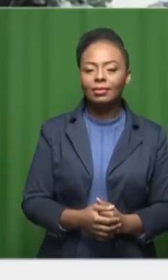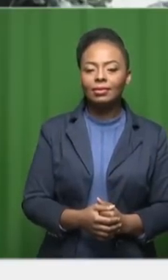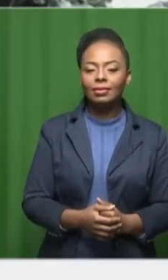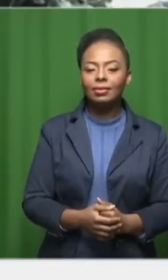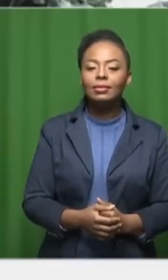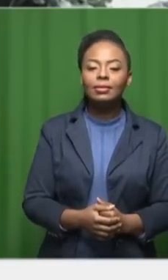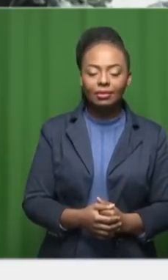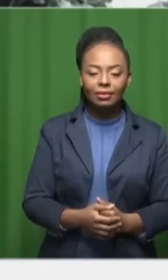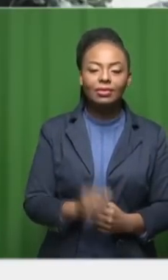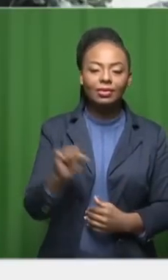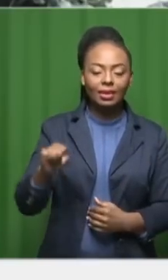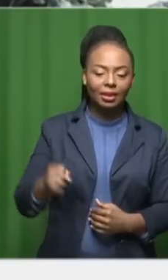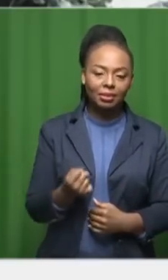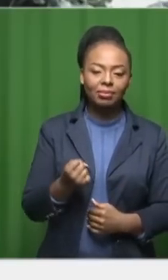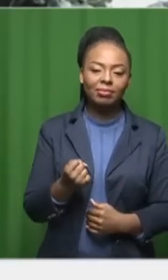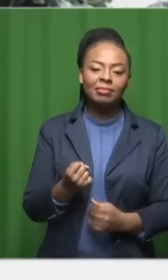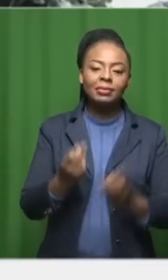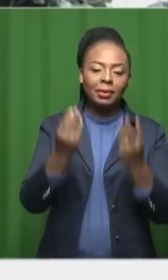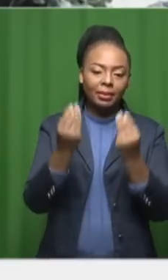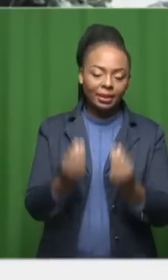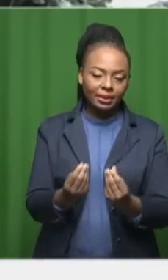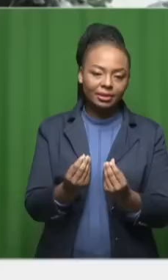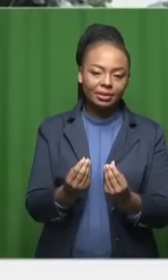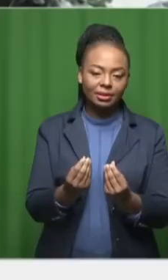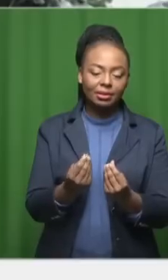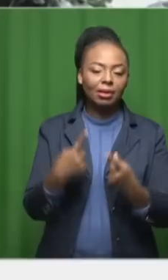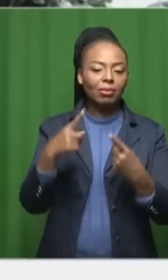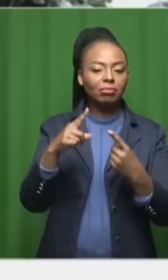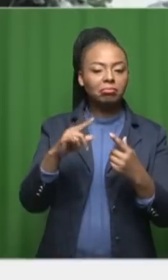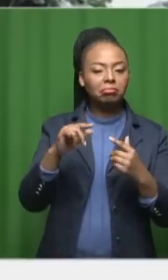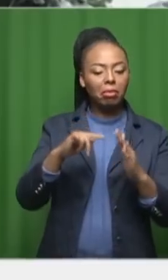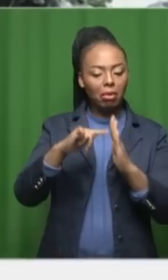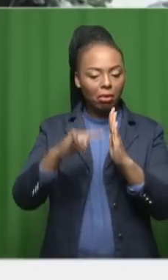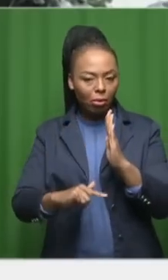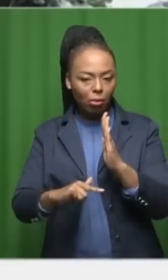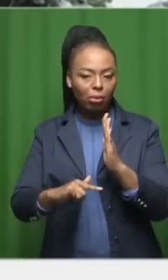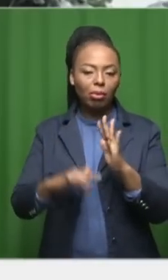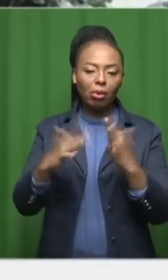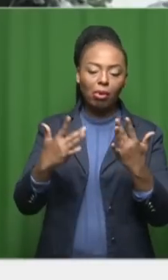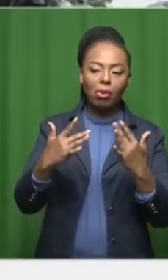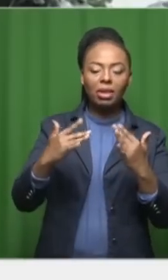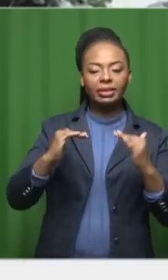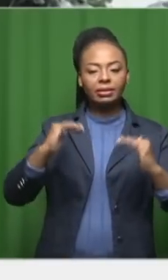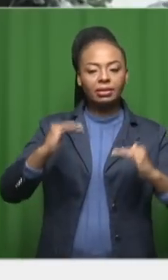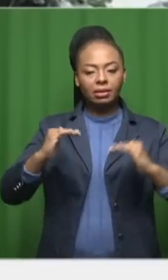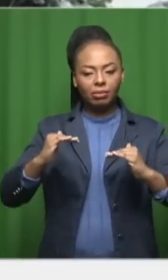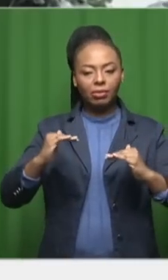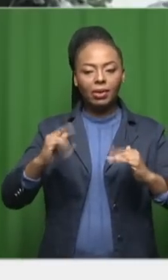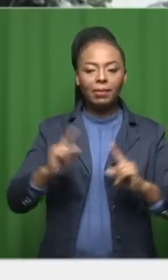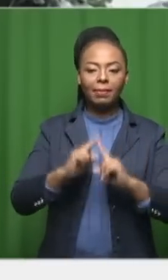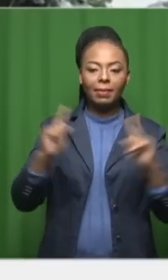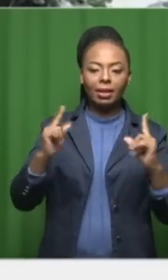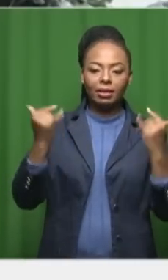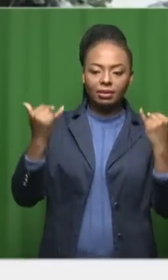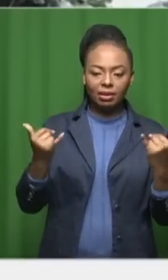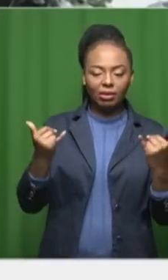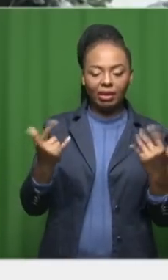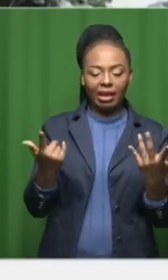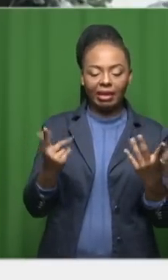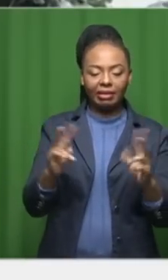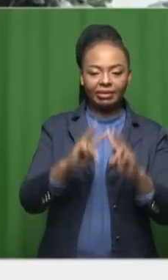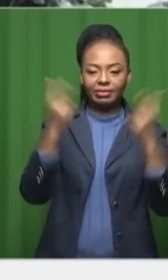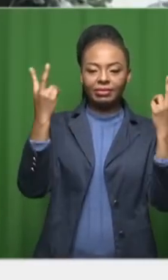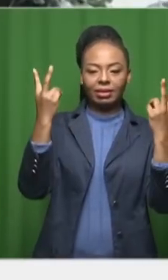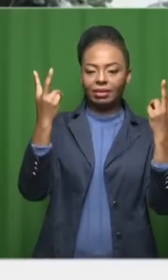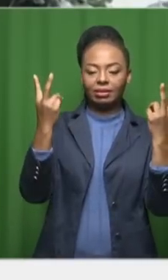objective to keep prices below a certain point or stable. But I think in a lot of cases that actually has the opposite effect. If